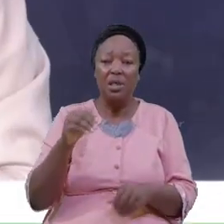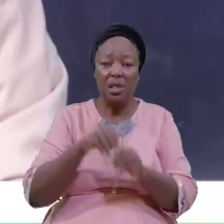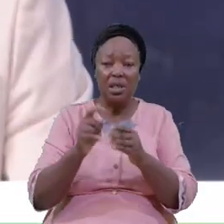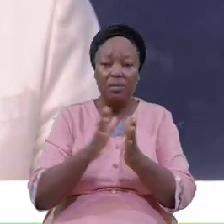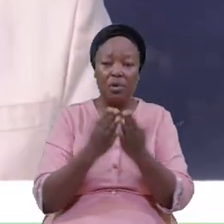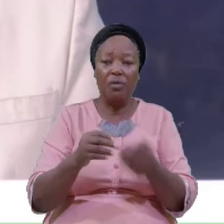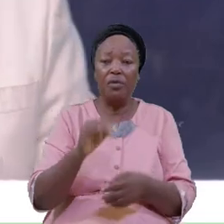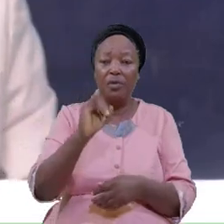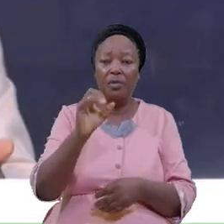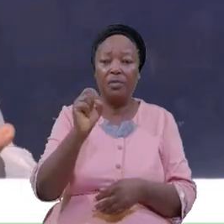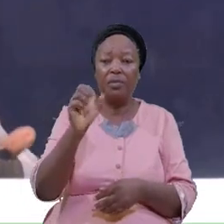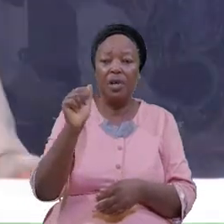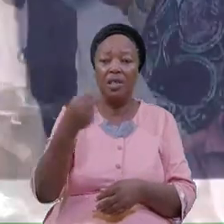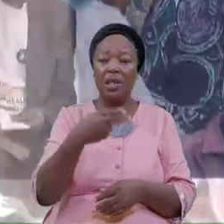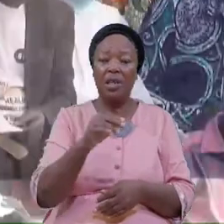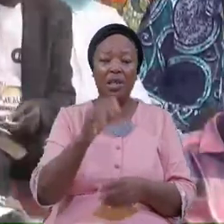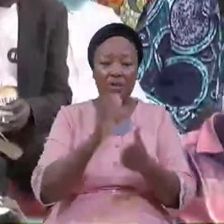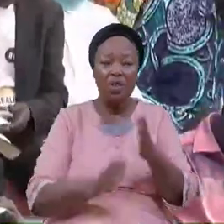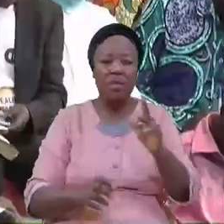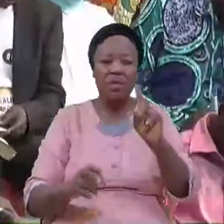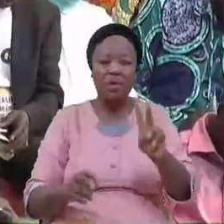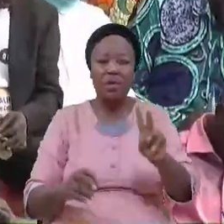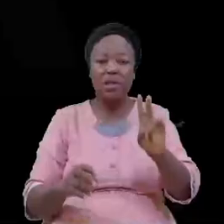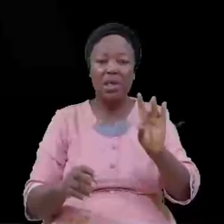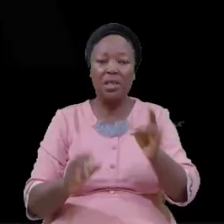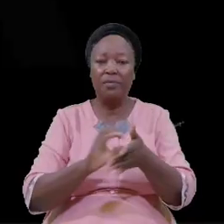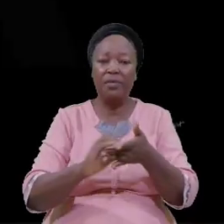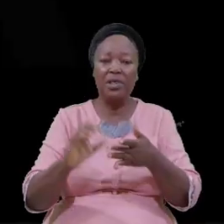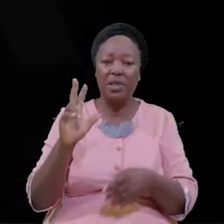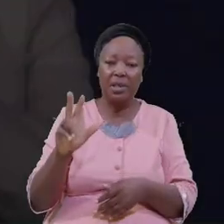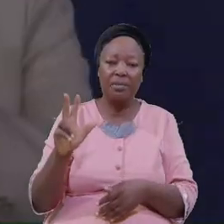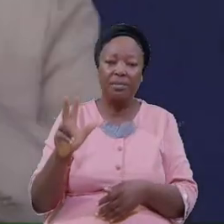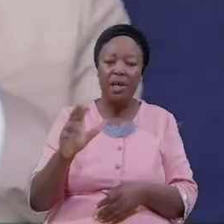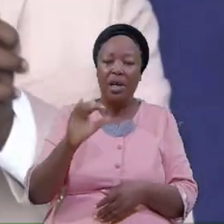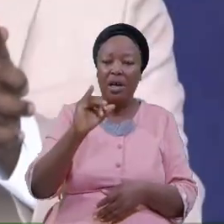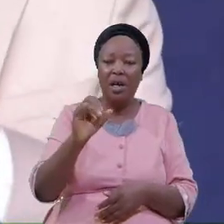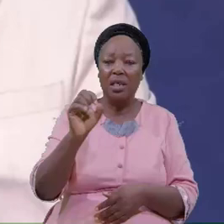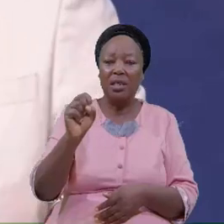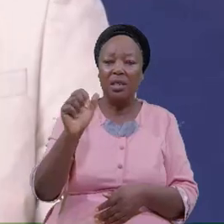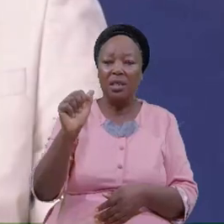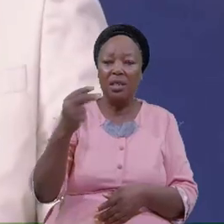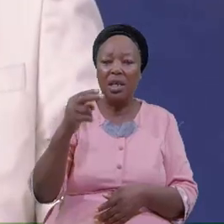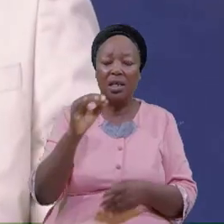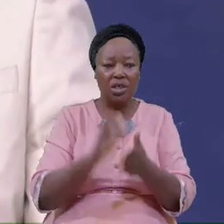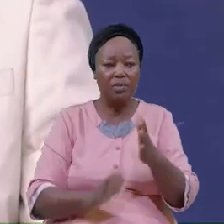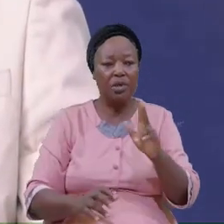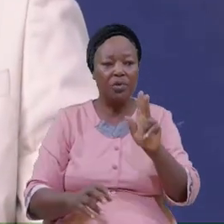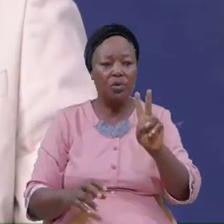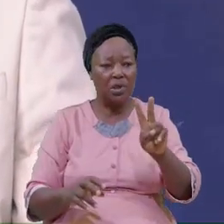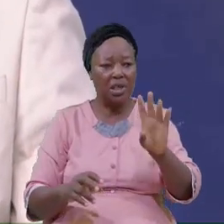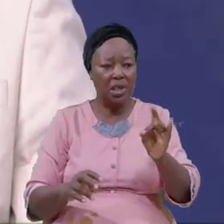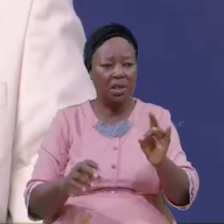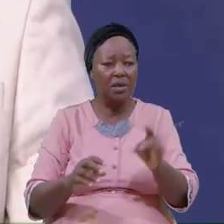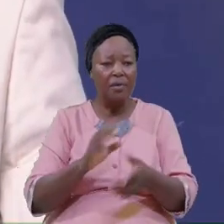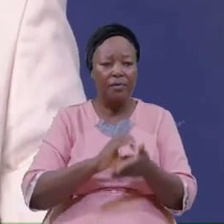28, we're looking at verse 3. En Ésaïe 28, le verset 3. Isaiah 28, verse 3, thou will keep